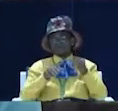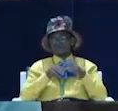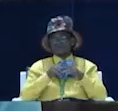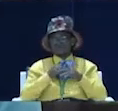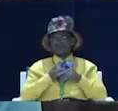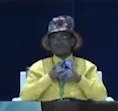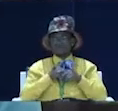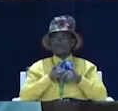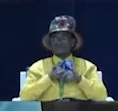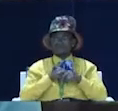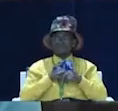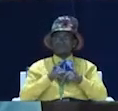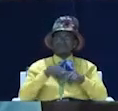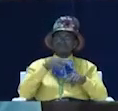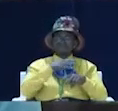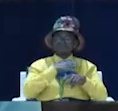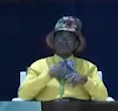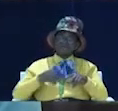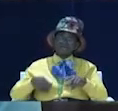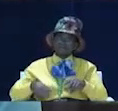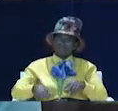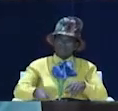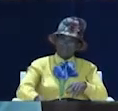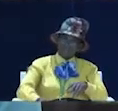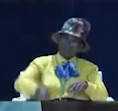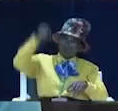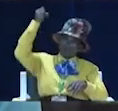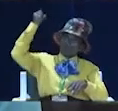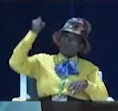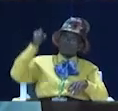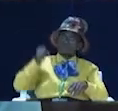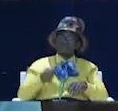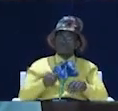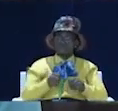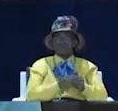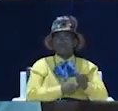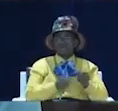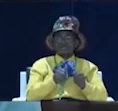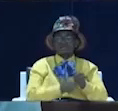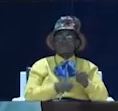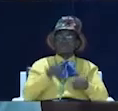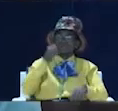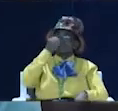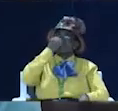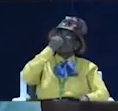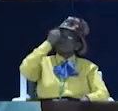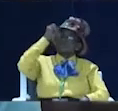And uproot every evil there.